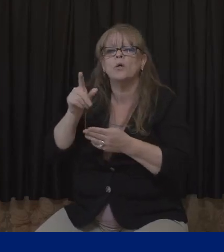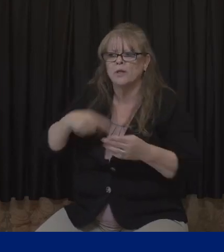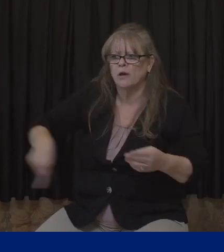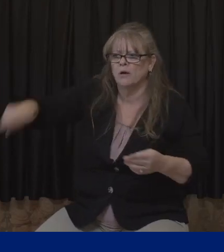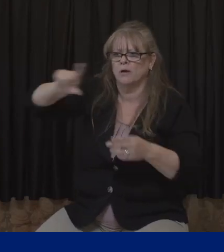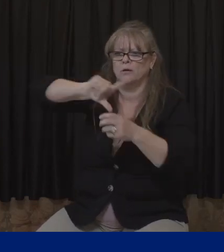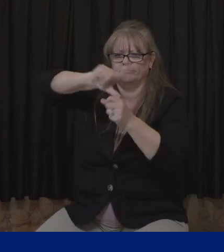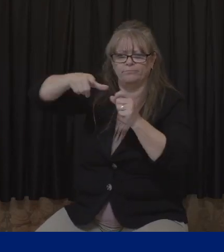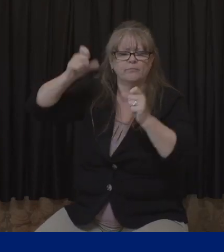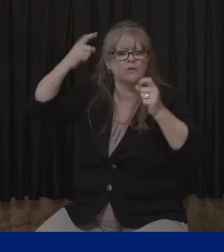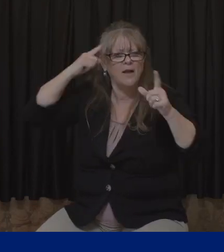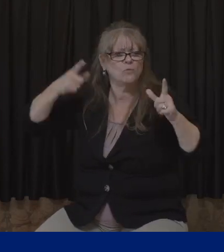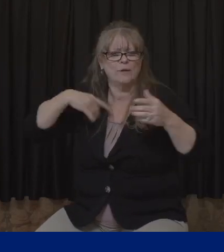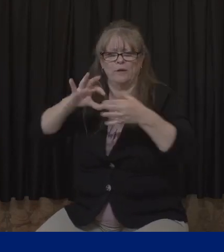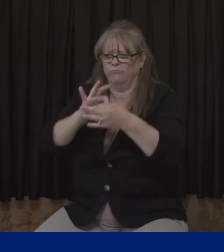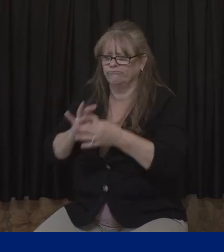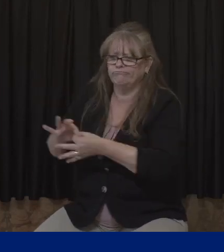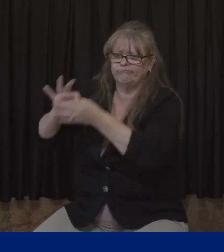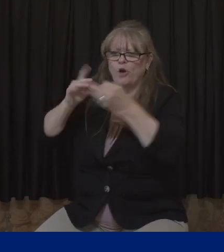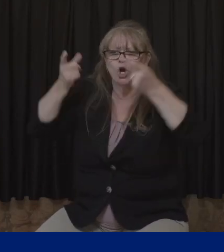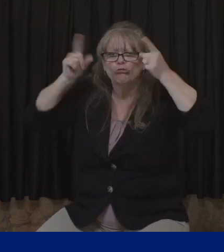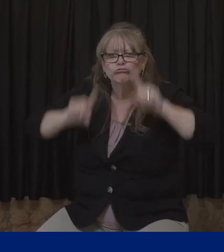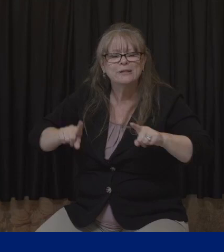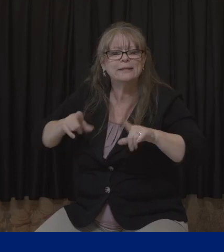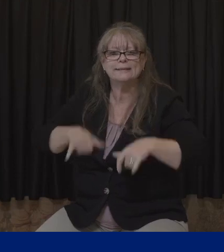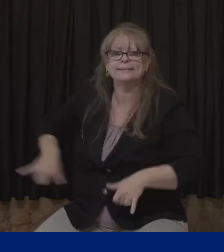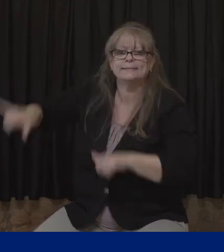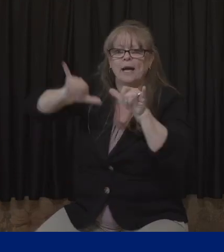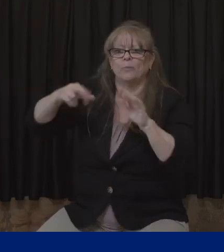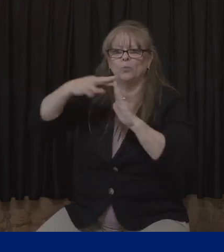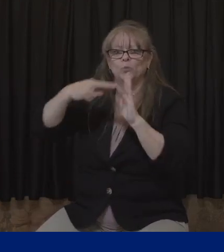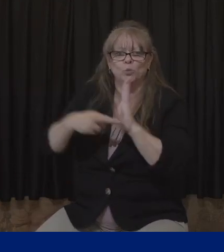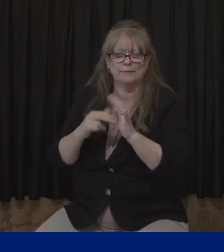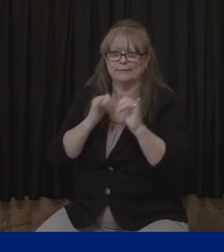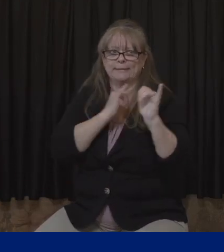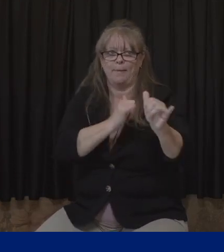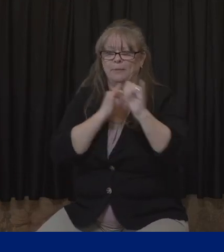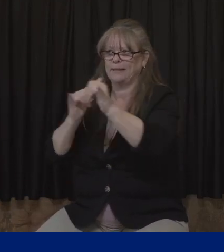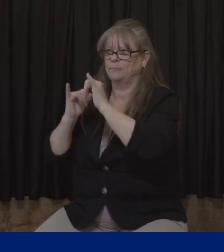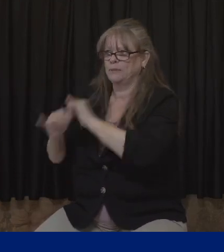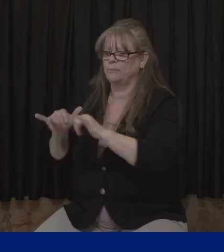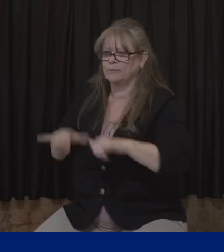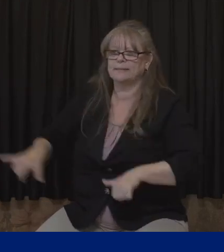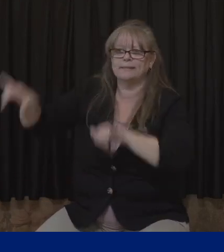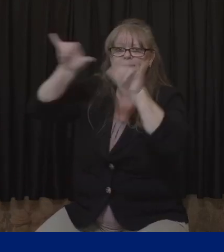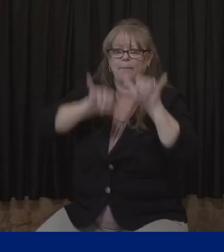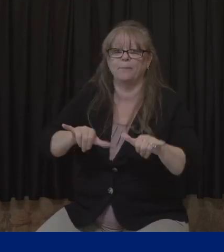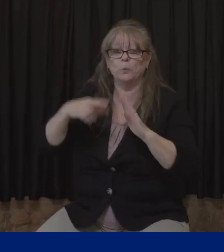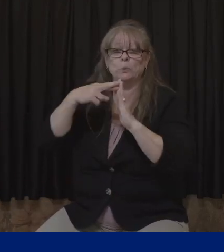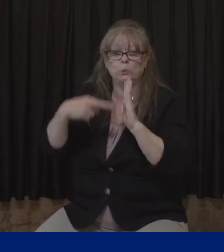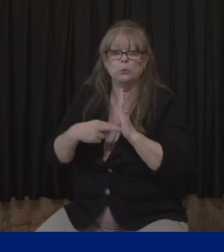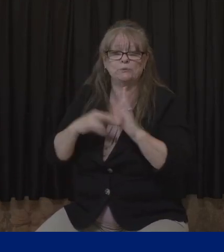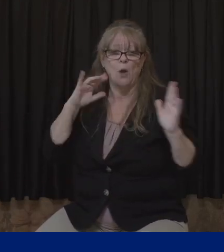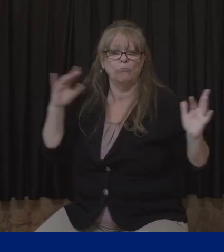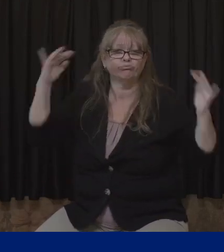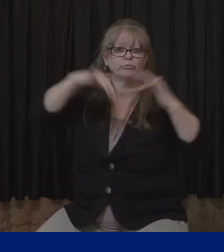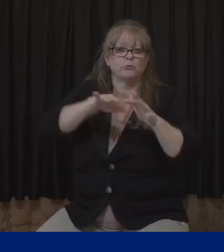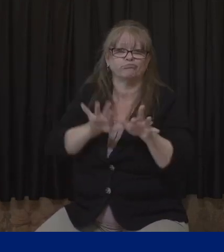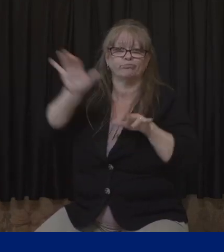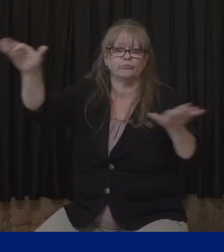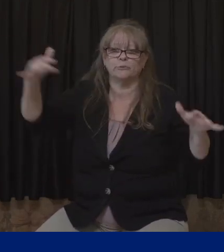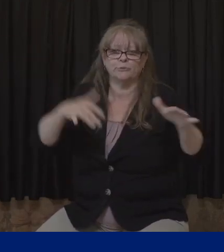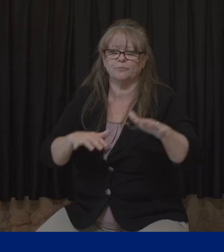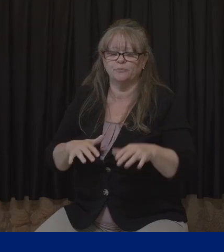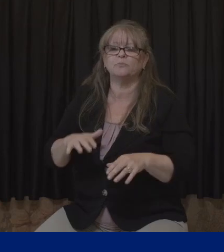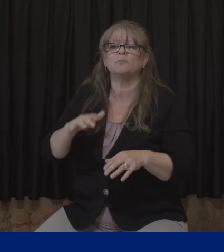similar to those areas, and we look forward to, however formally they want to participate with us in working in a joint way around